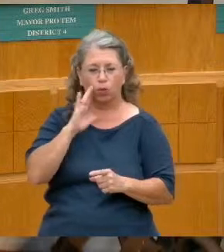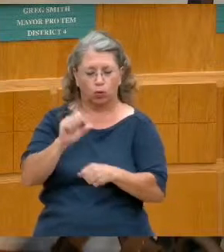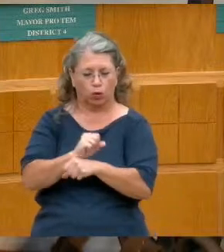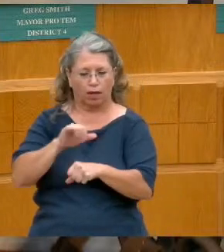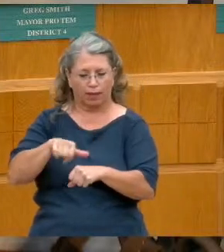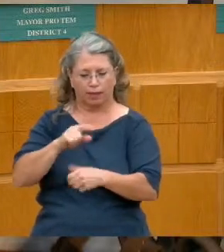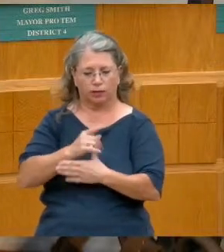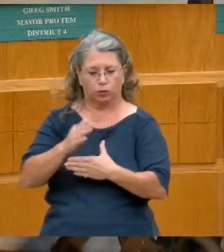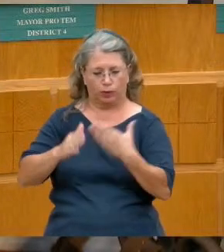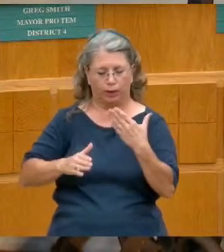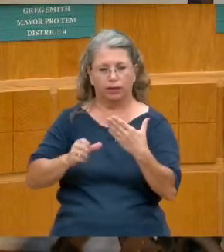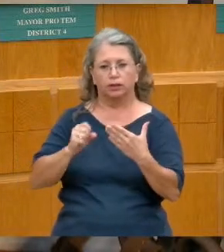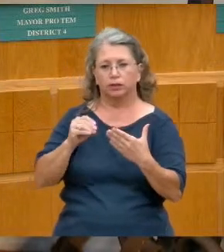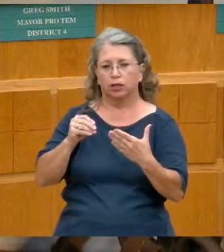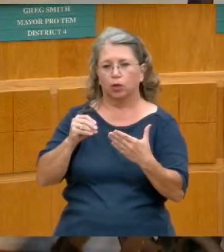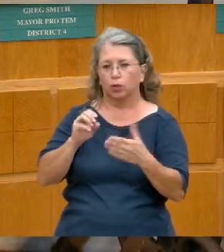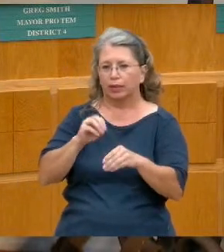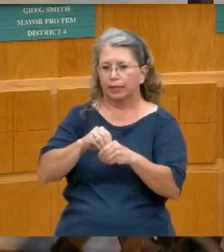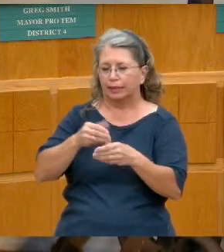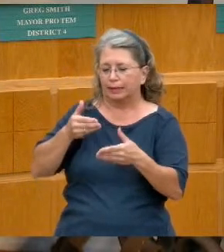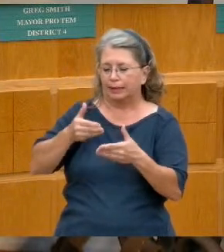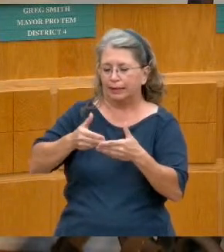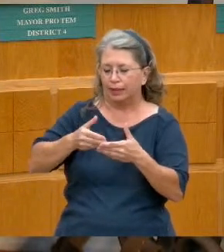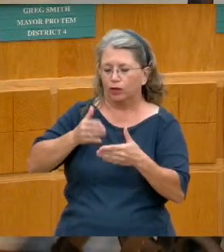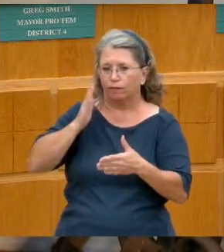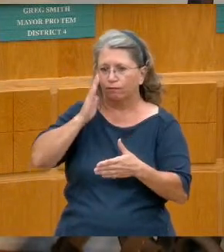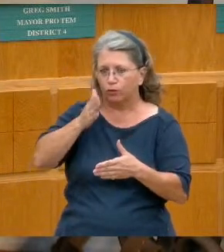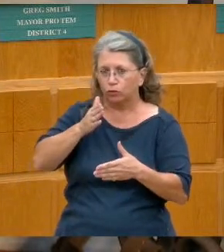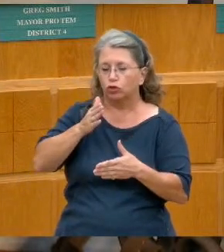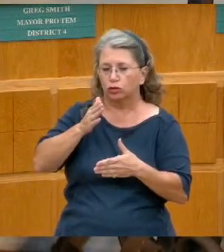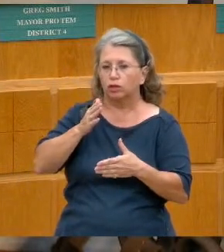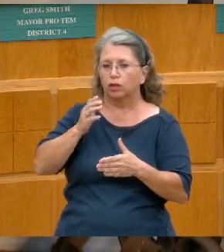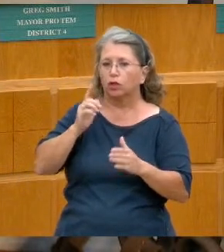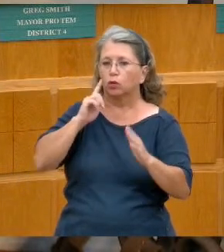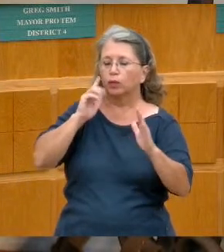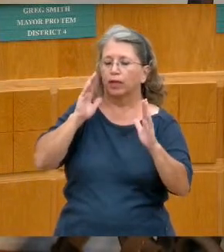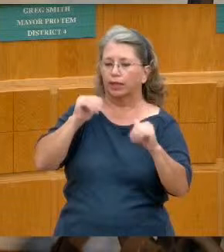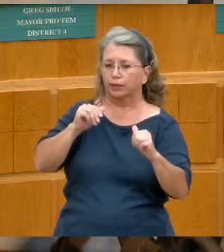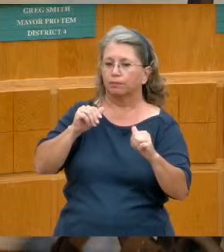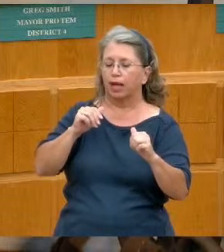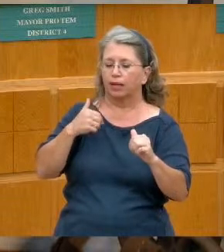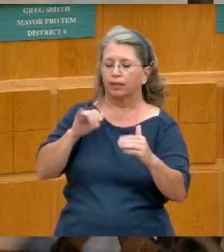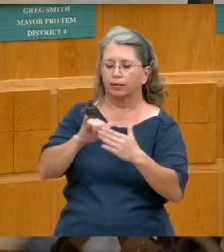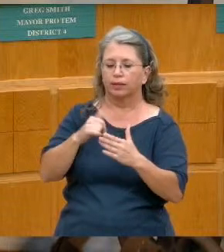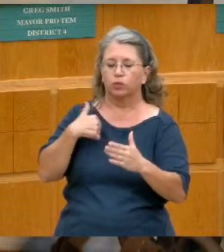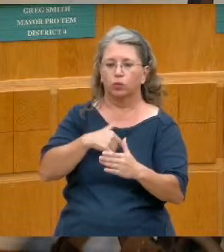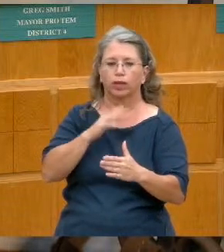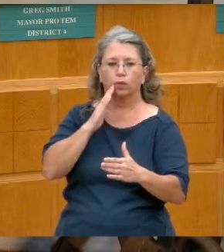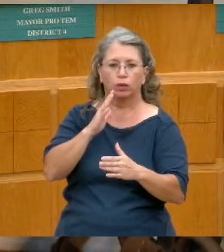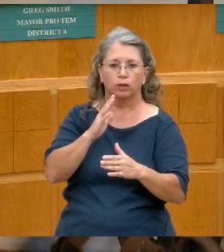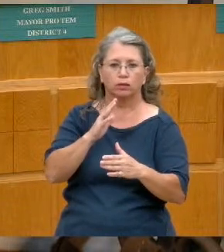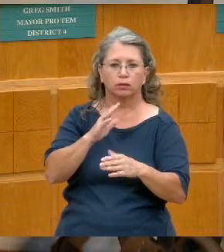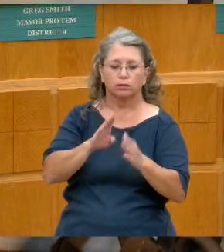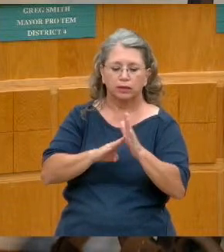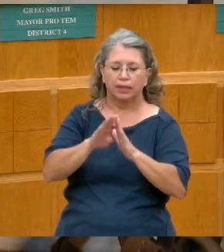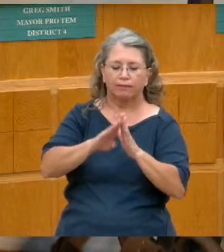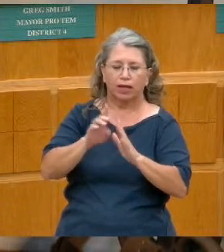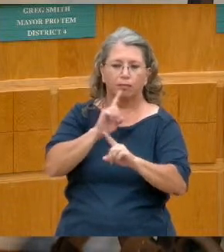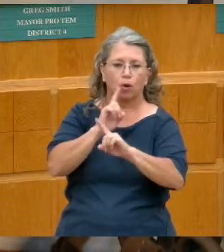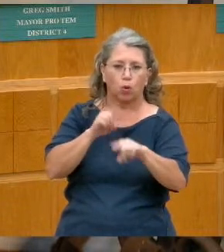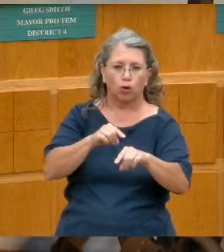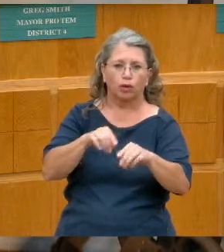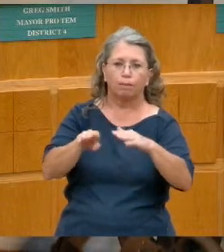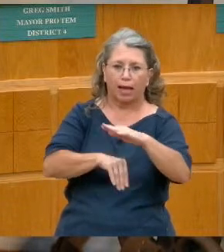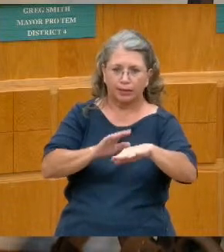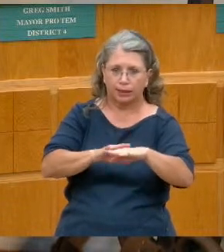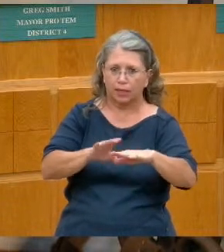make certain that an order that's driven by science and data and experts can be issued. And it will